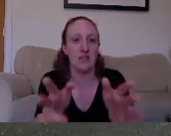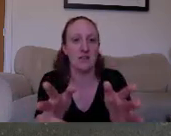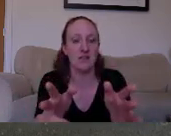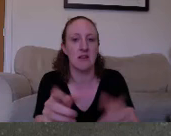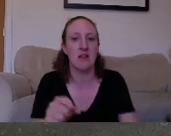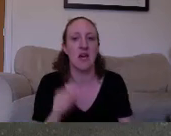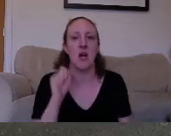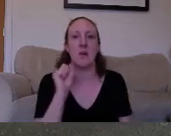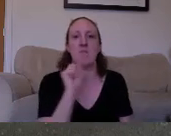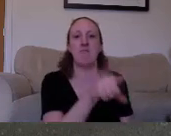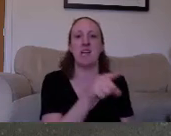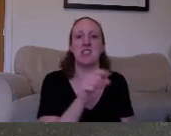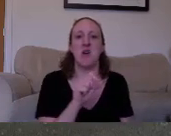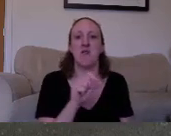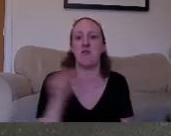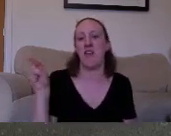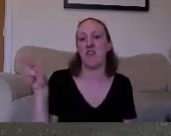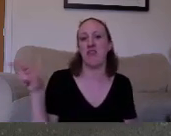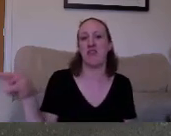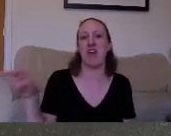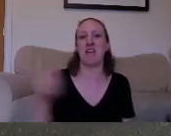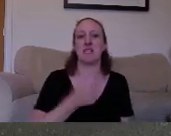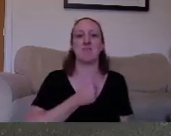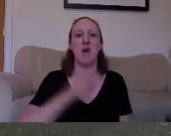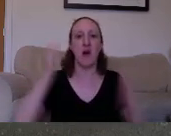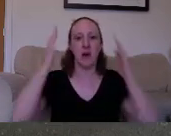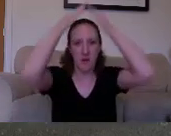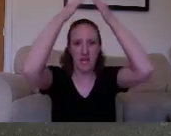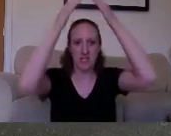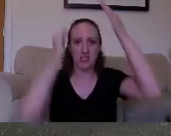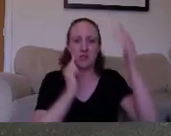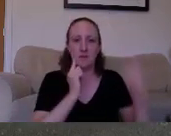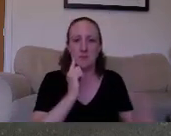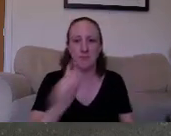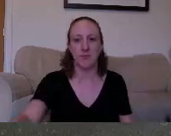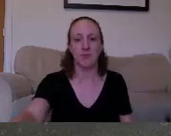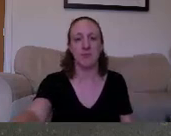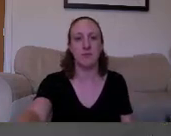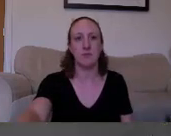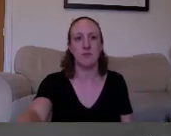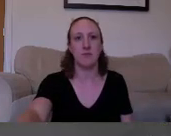dragon, "Buzz off! That's my witch!"